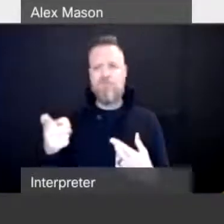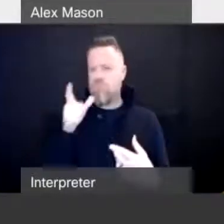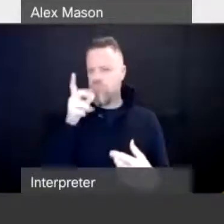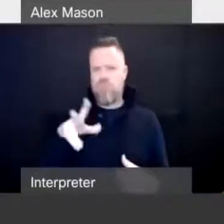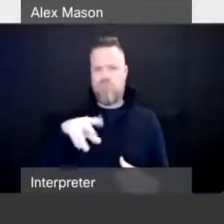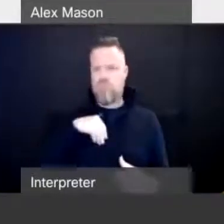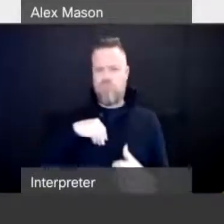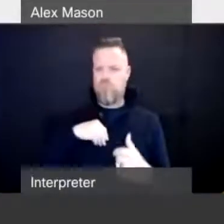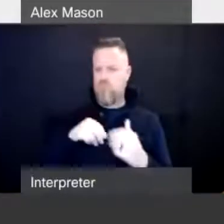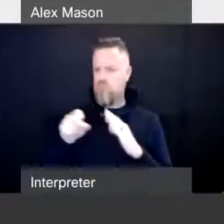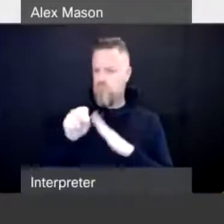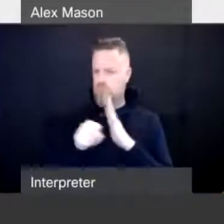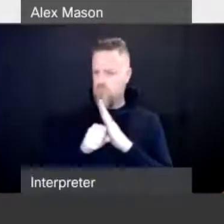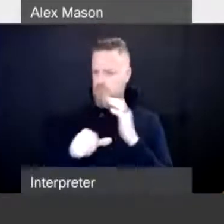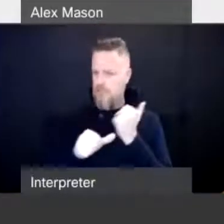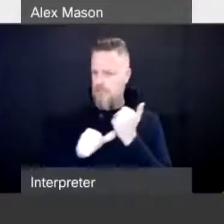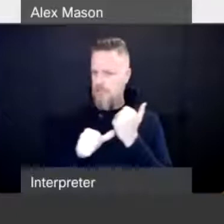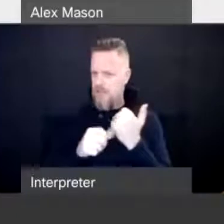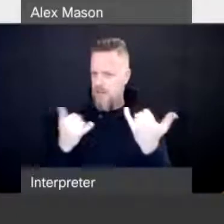aid?